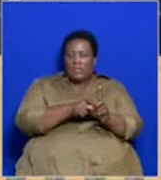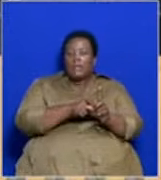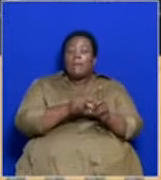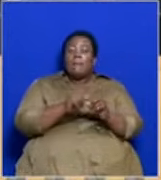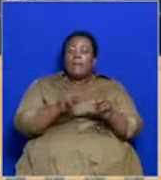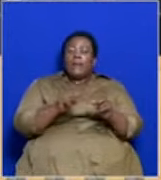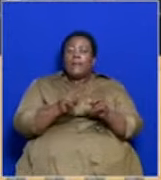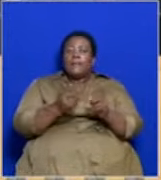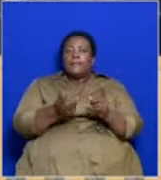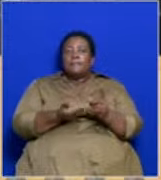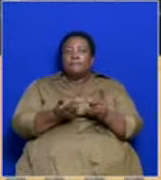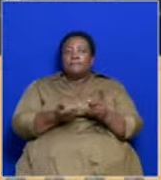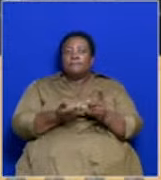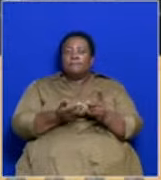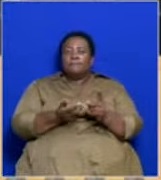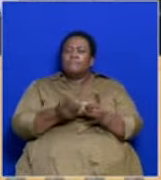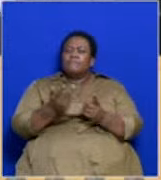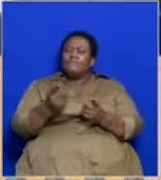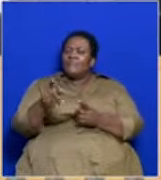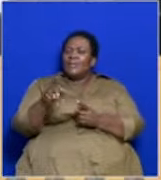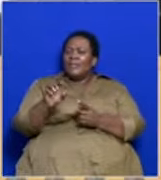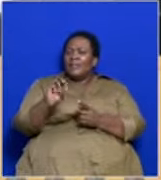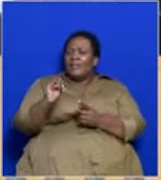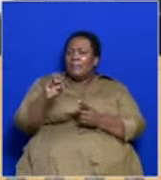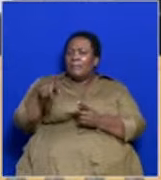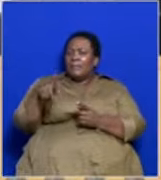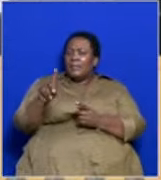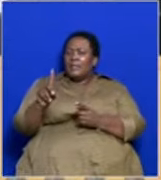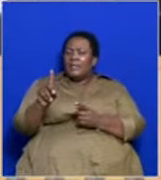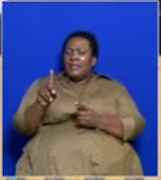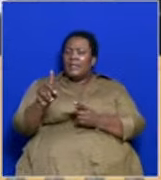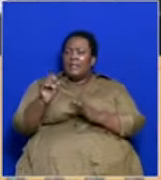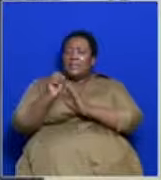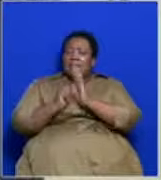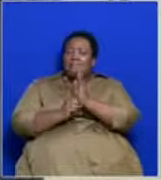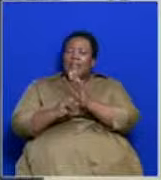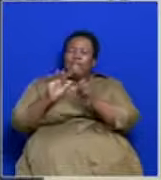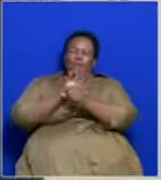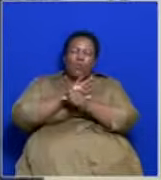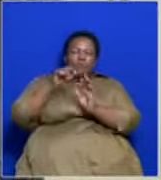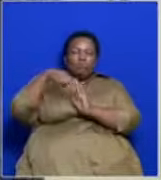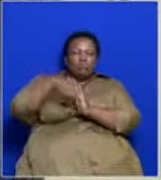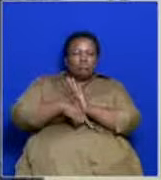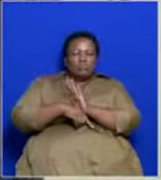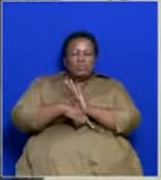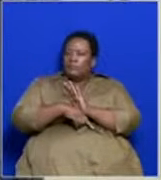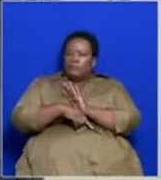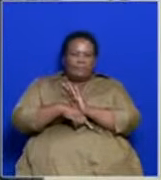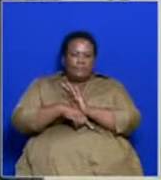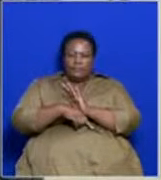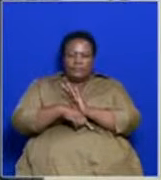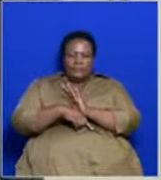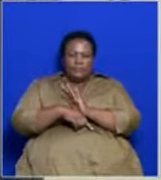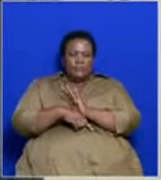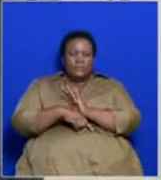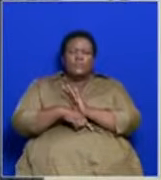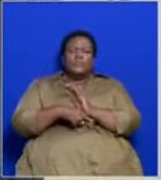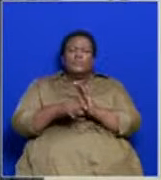EMPD statement was not in full details, you will not get the whole